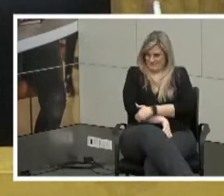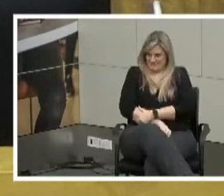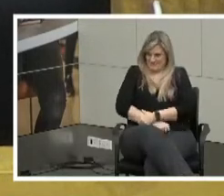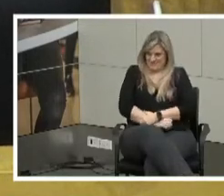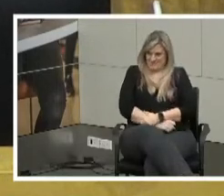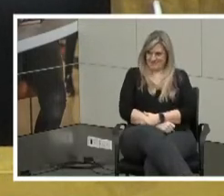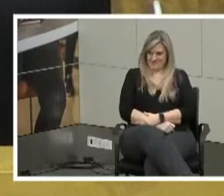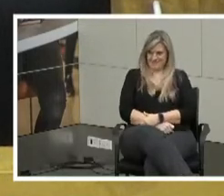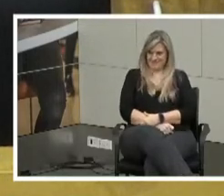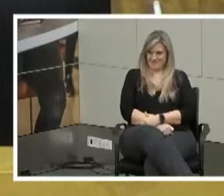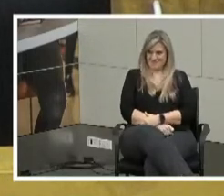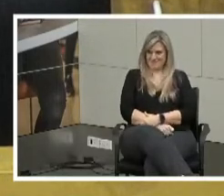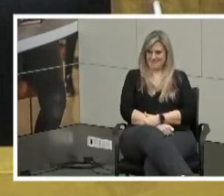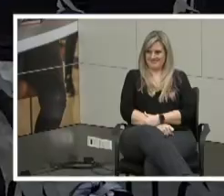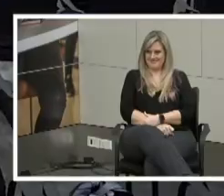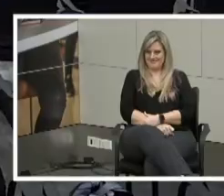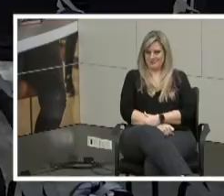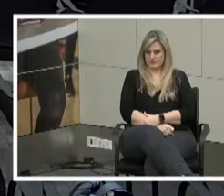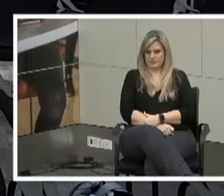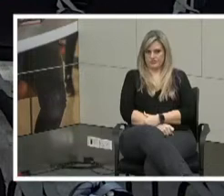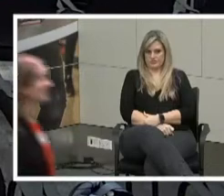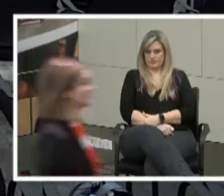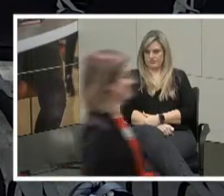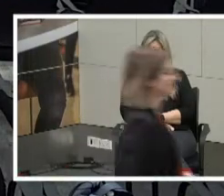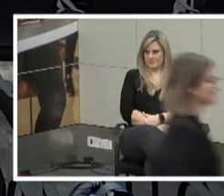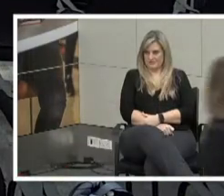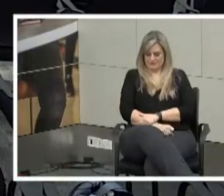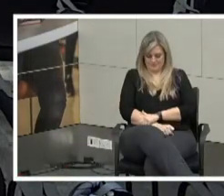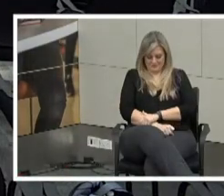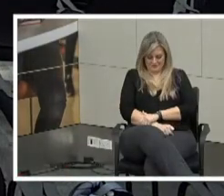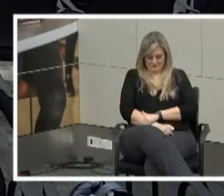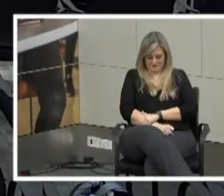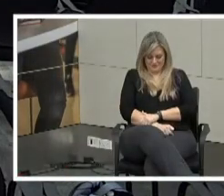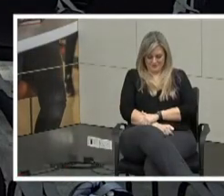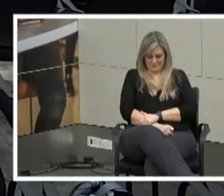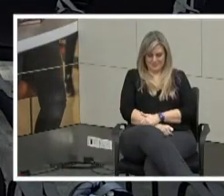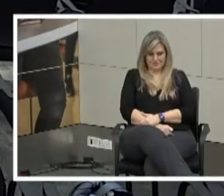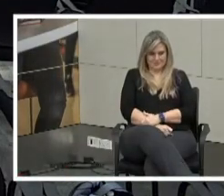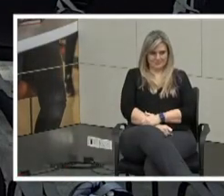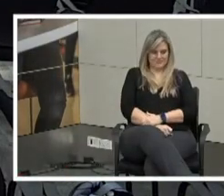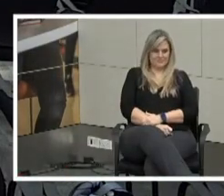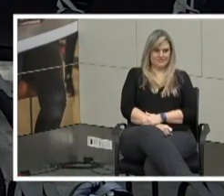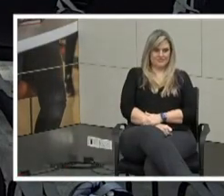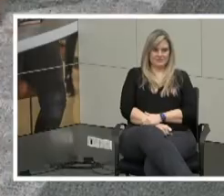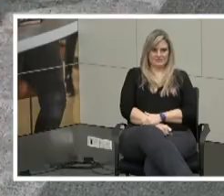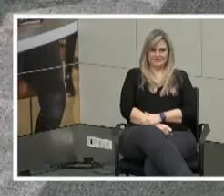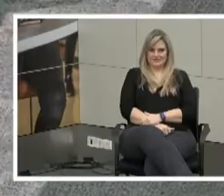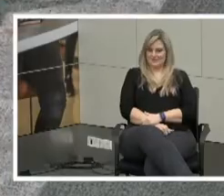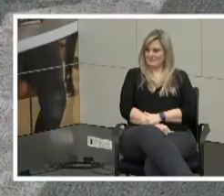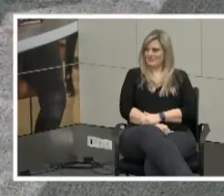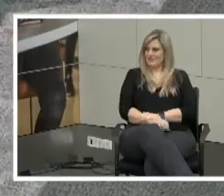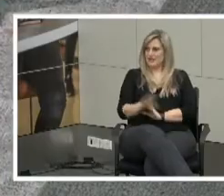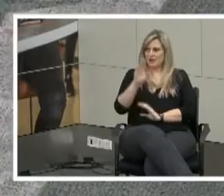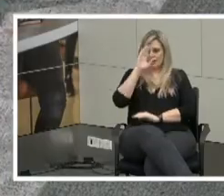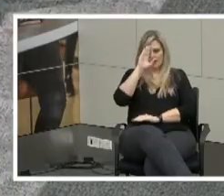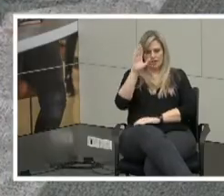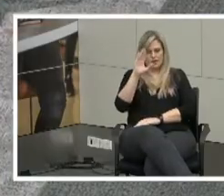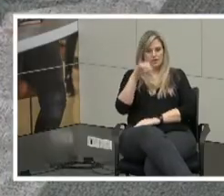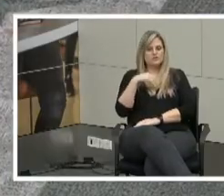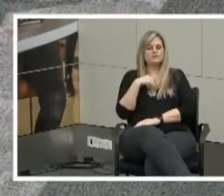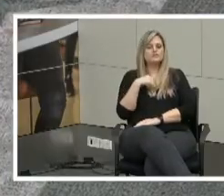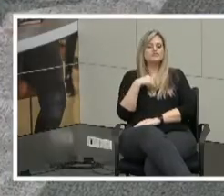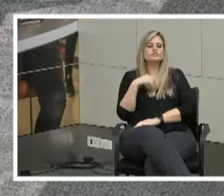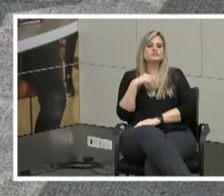christe Christy puther Miss puther yes ma'am hi I'm Christy